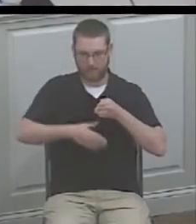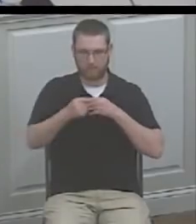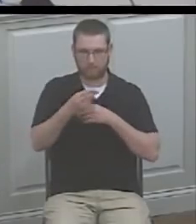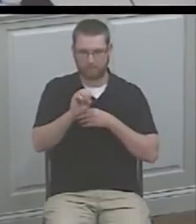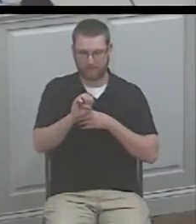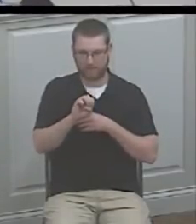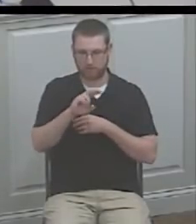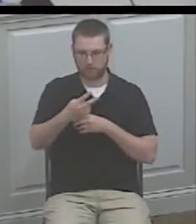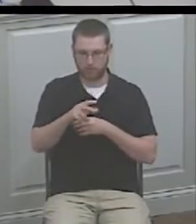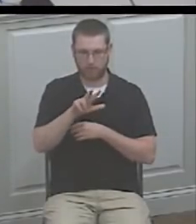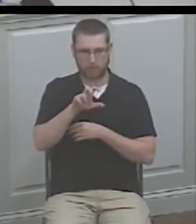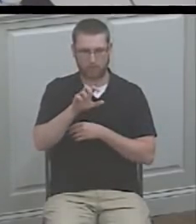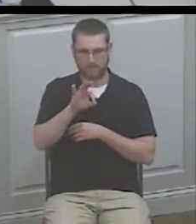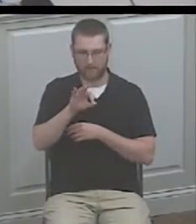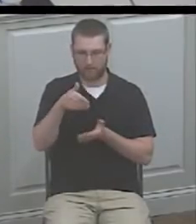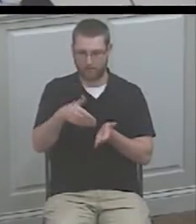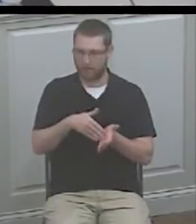of that work is